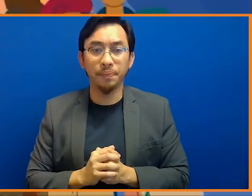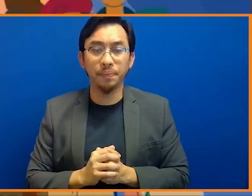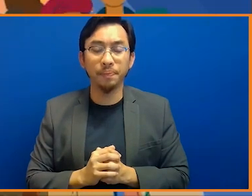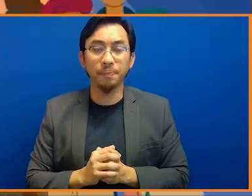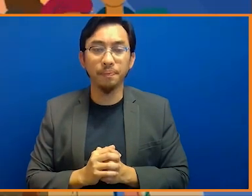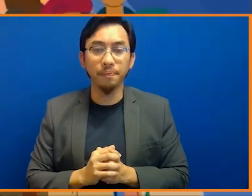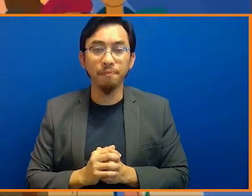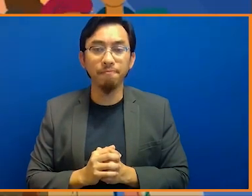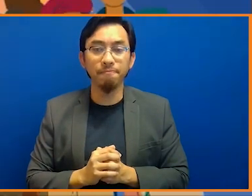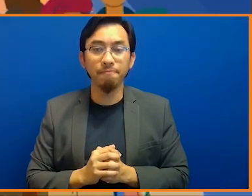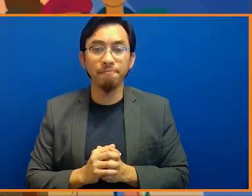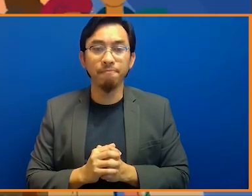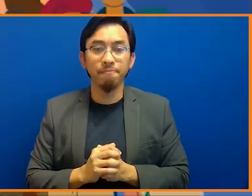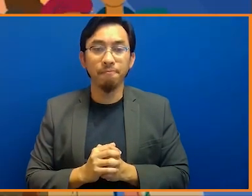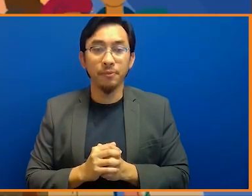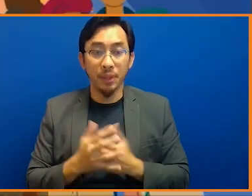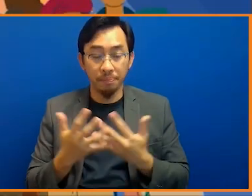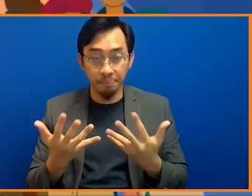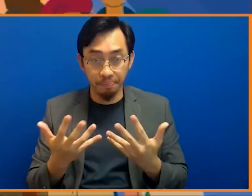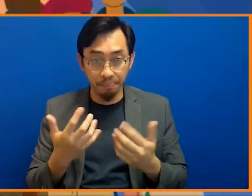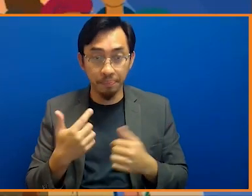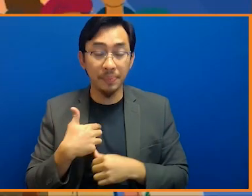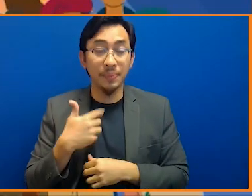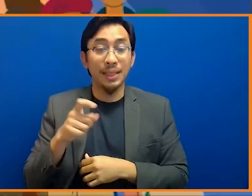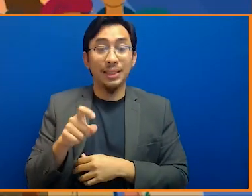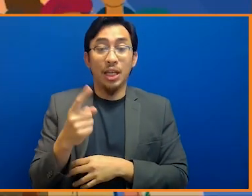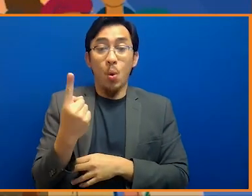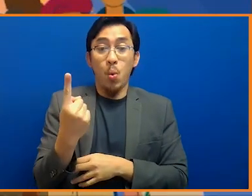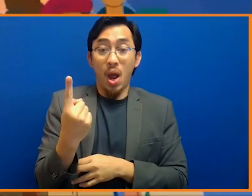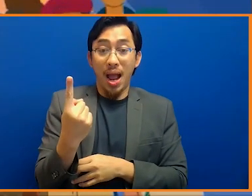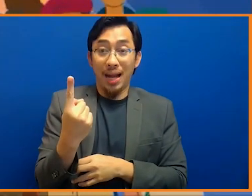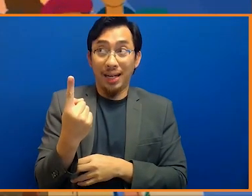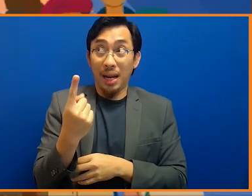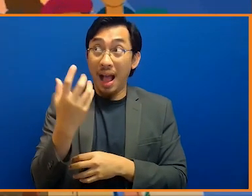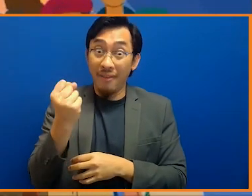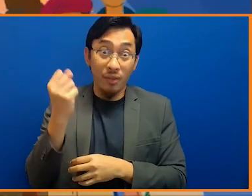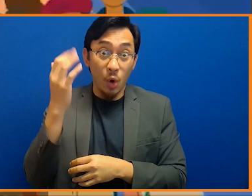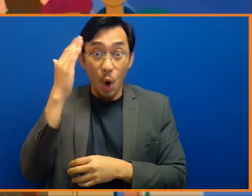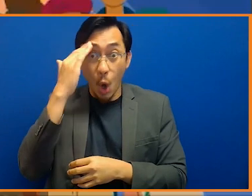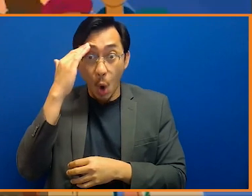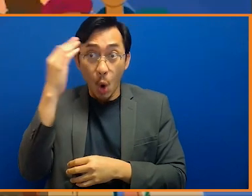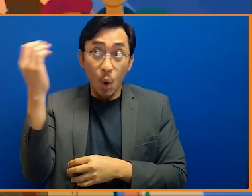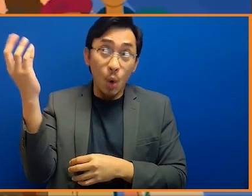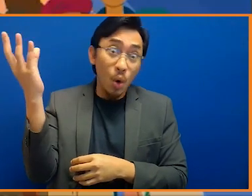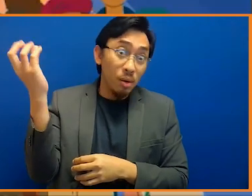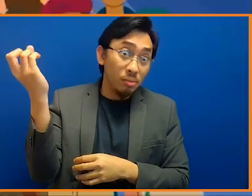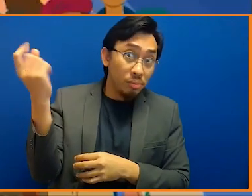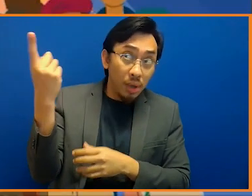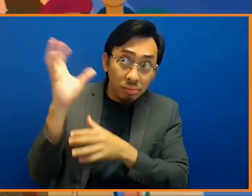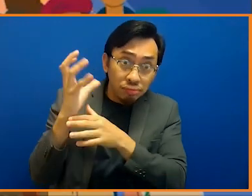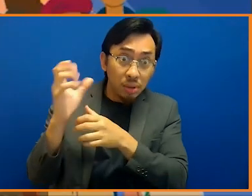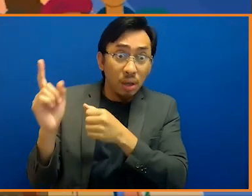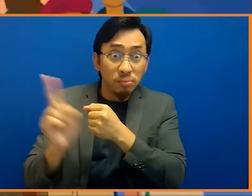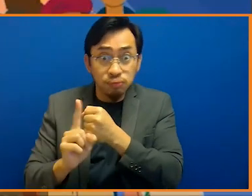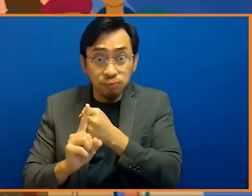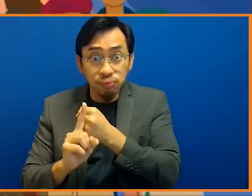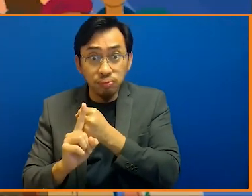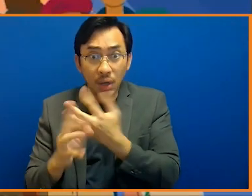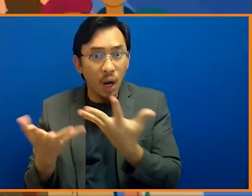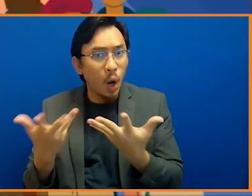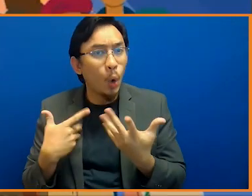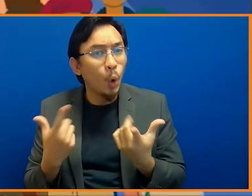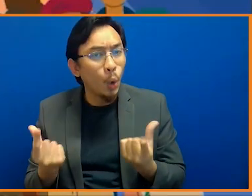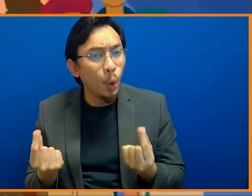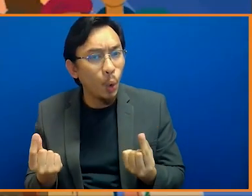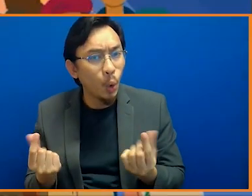But another thing is we need to think if one person receive the warning, what thing they need to do